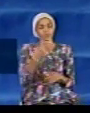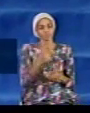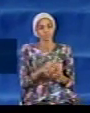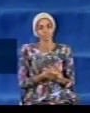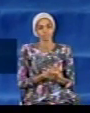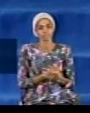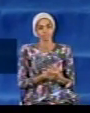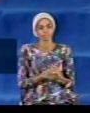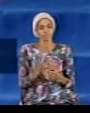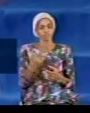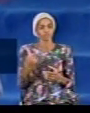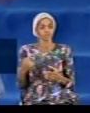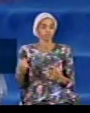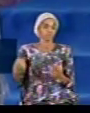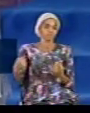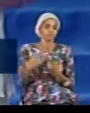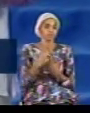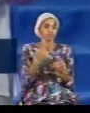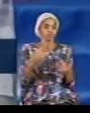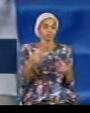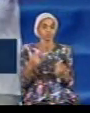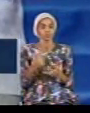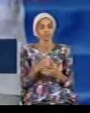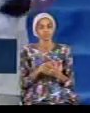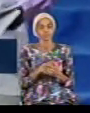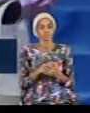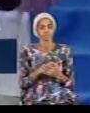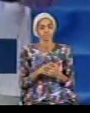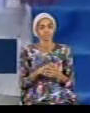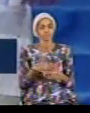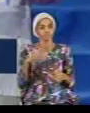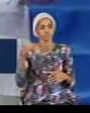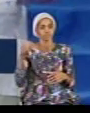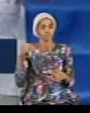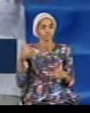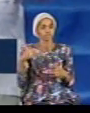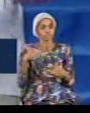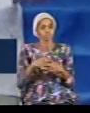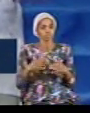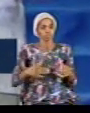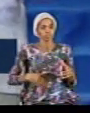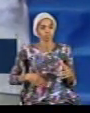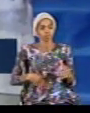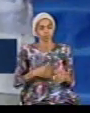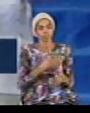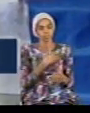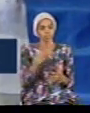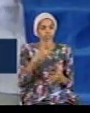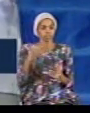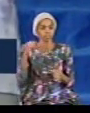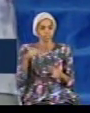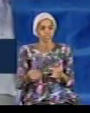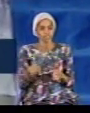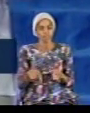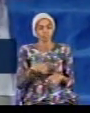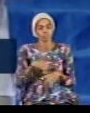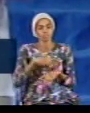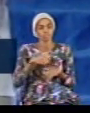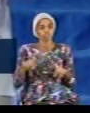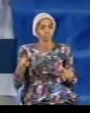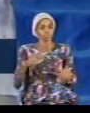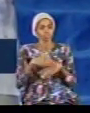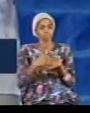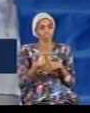iron both in her abdomen, that's in the tummy, and then in the leg. But after the prayer of the man of God